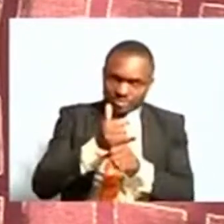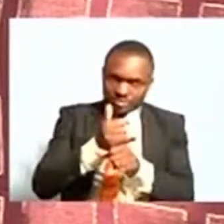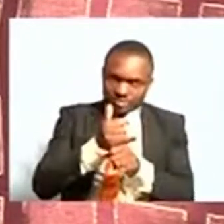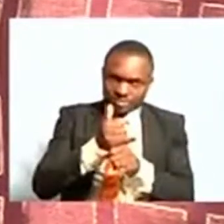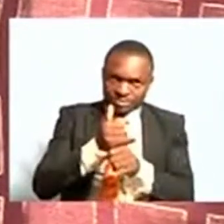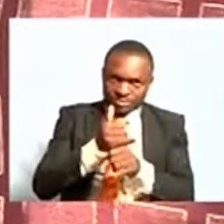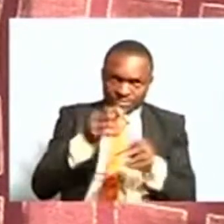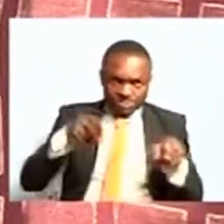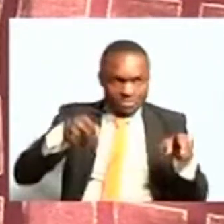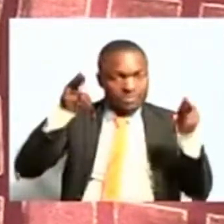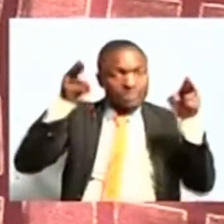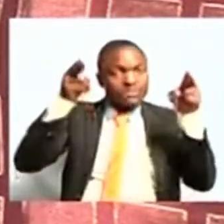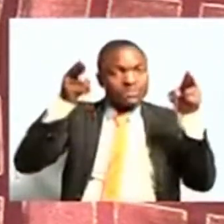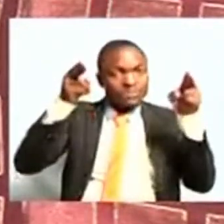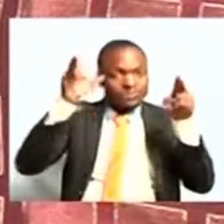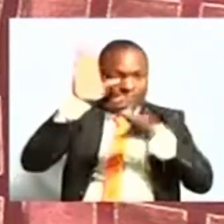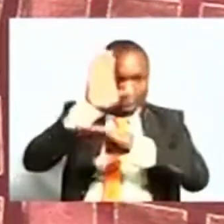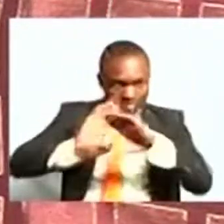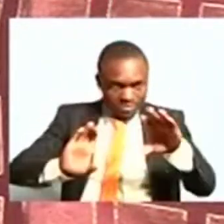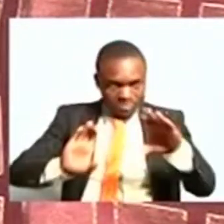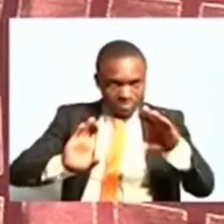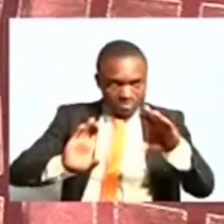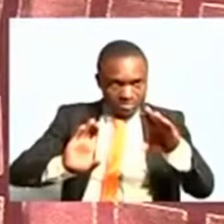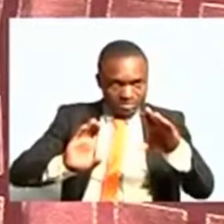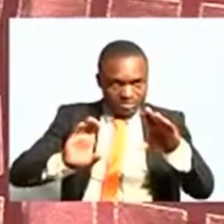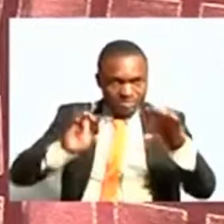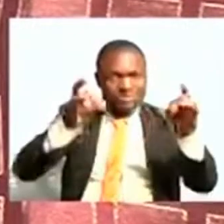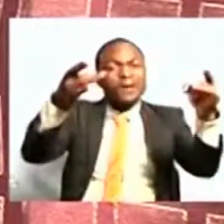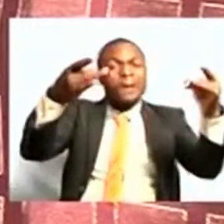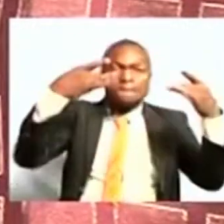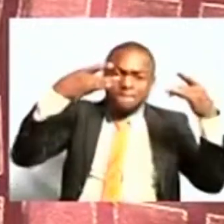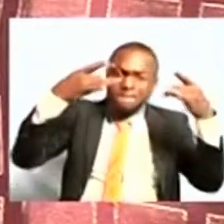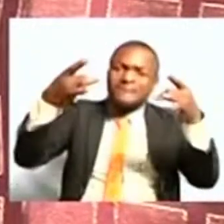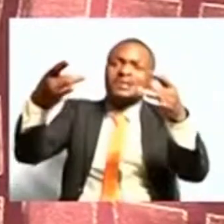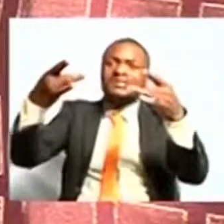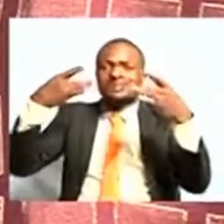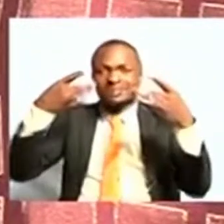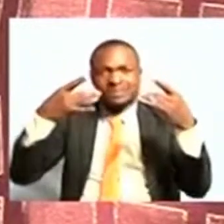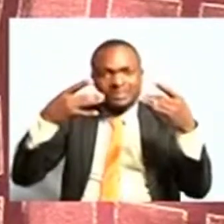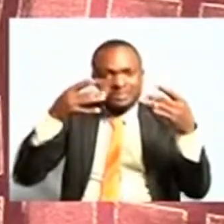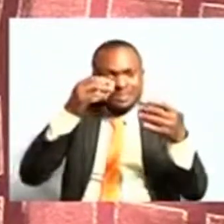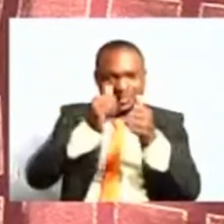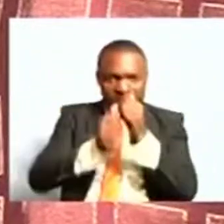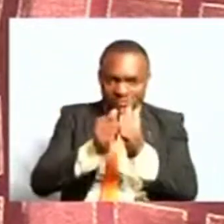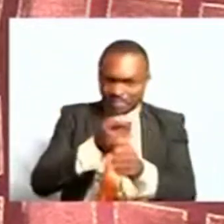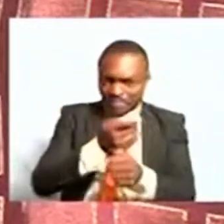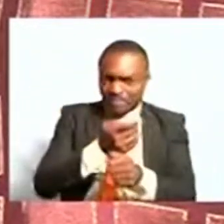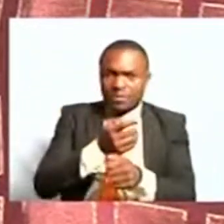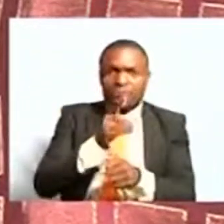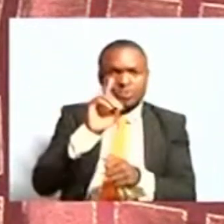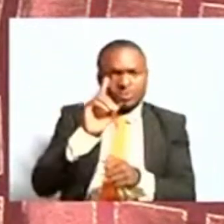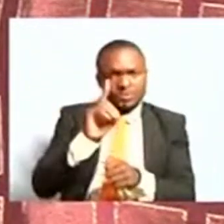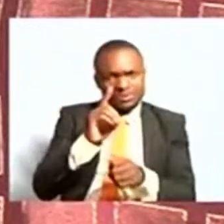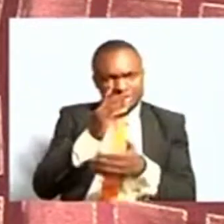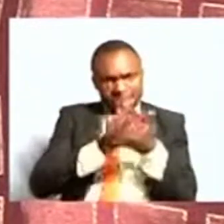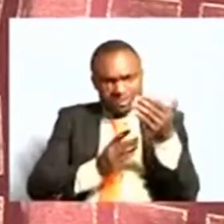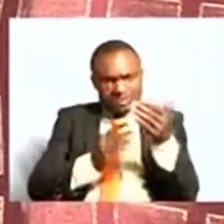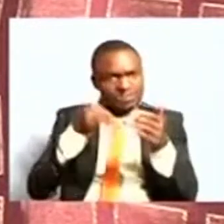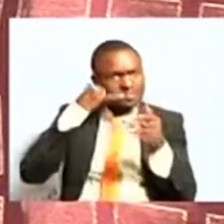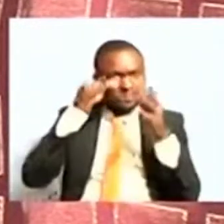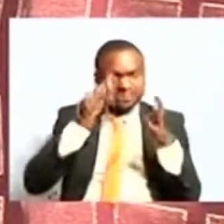the highest cause was excessive speed, which one of the callers actually mentioned,